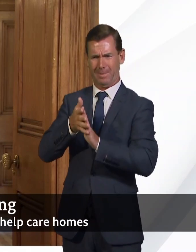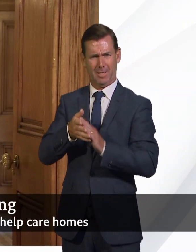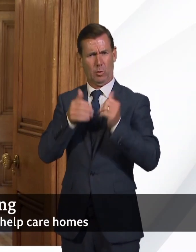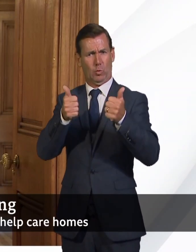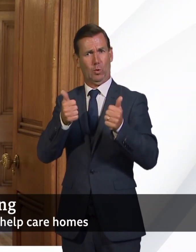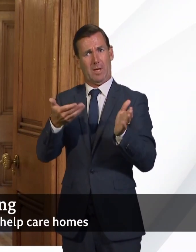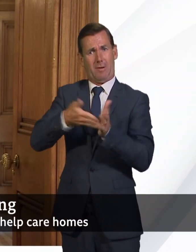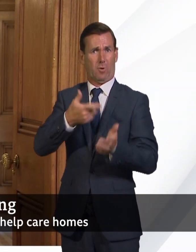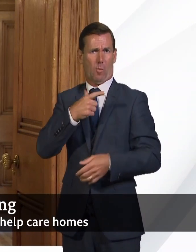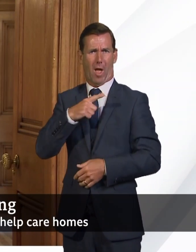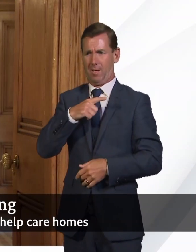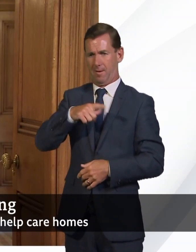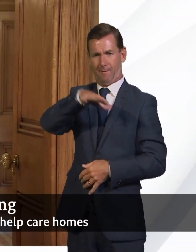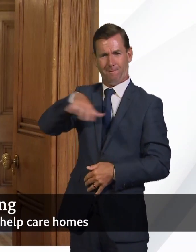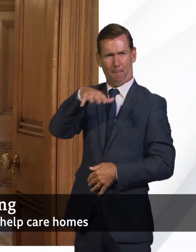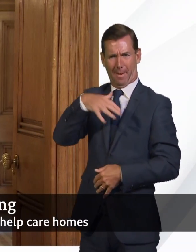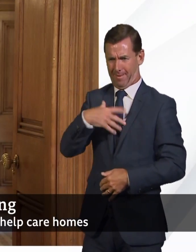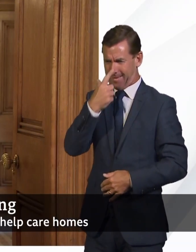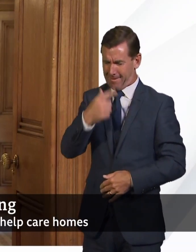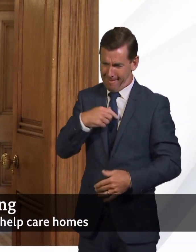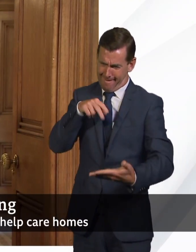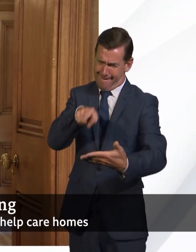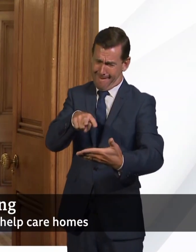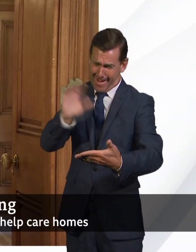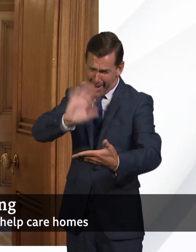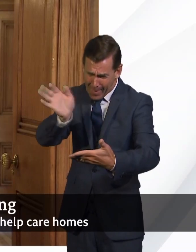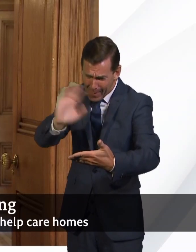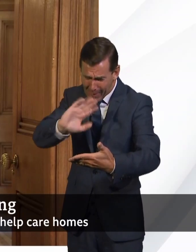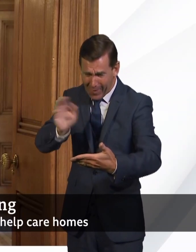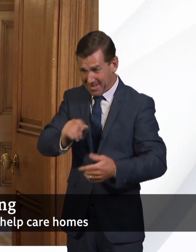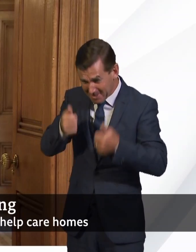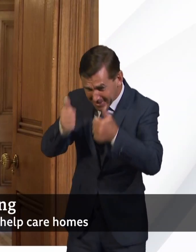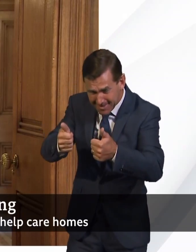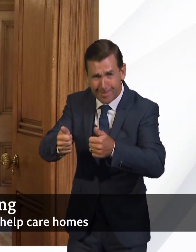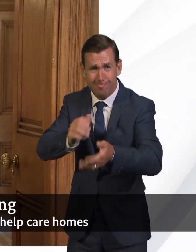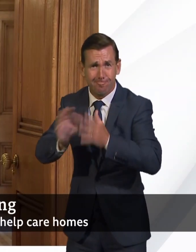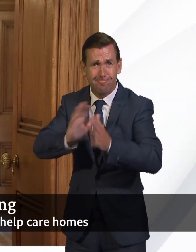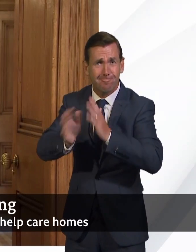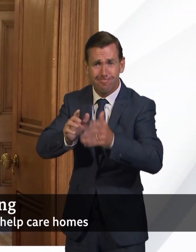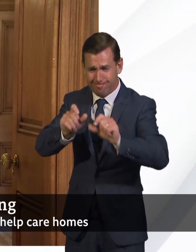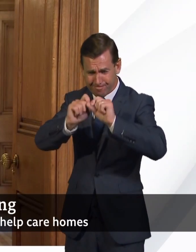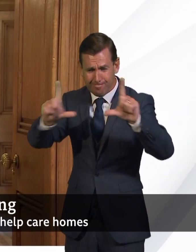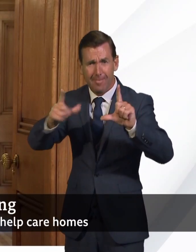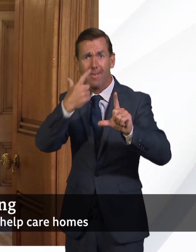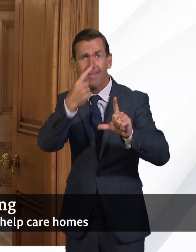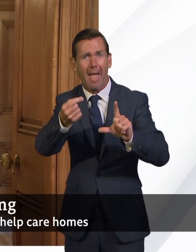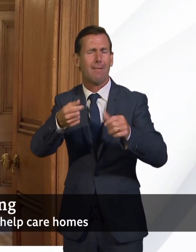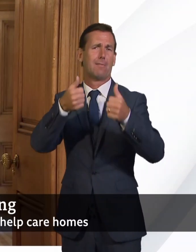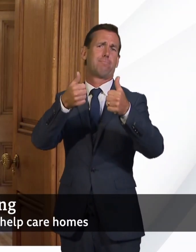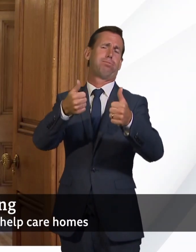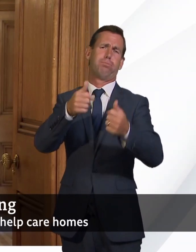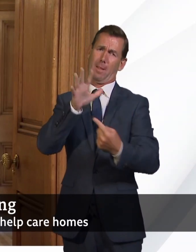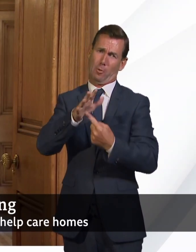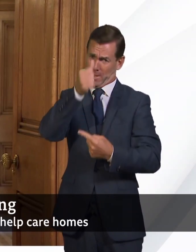loved ones, something I know is important, both for their well-being and for ours. Third, we're making sure